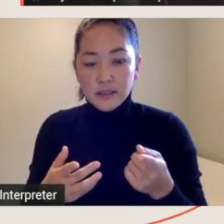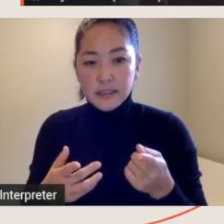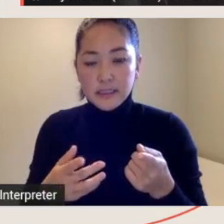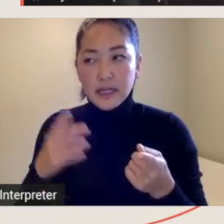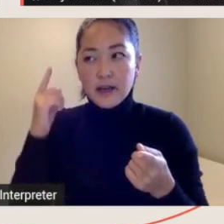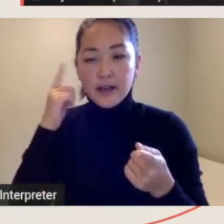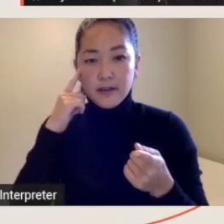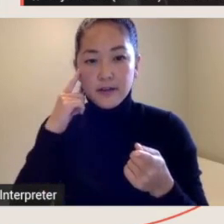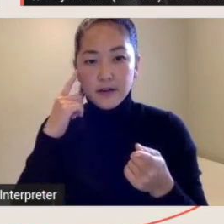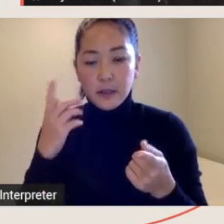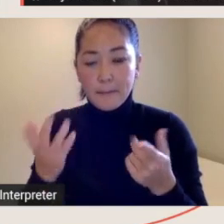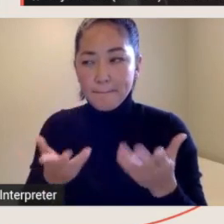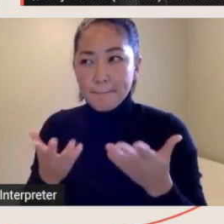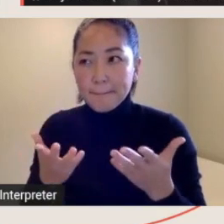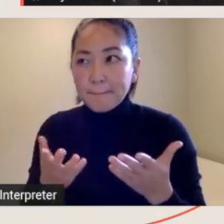allure,